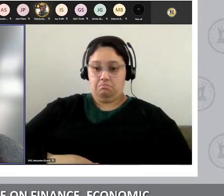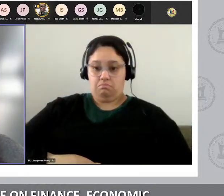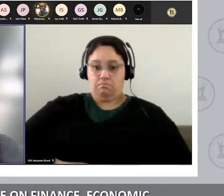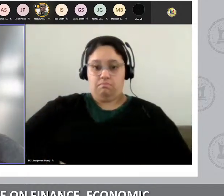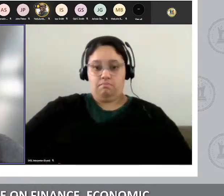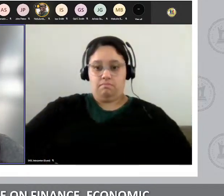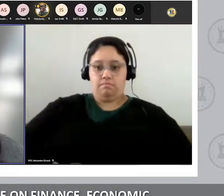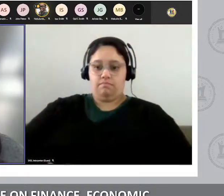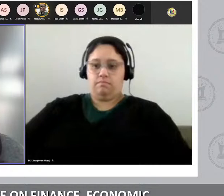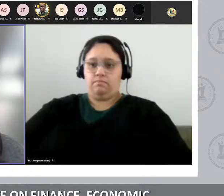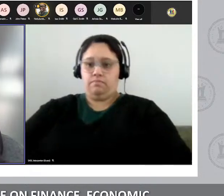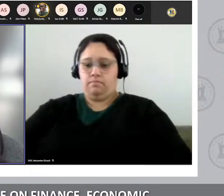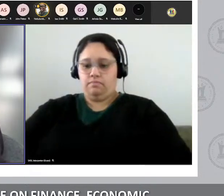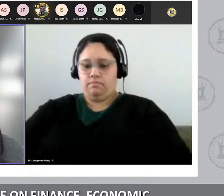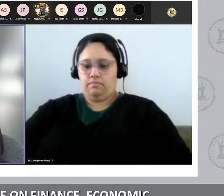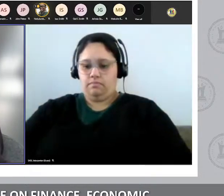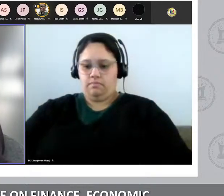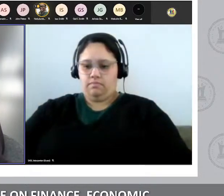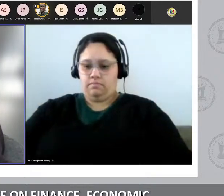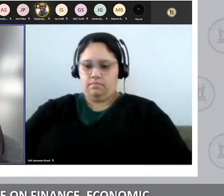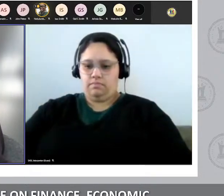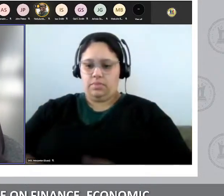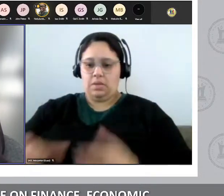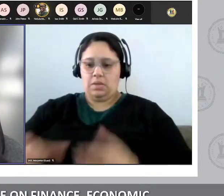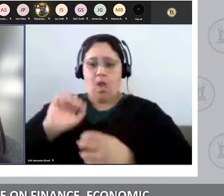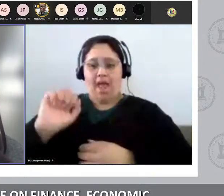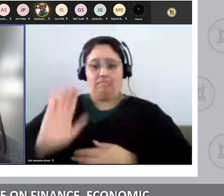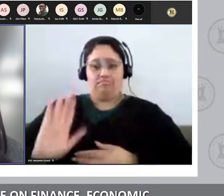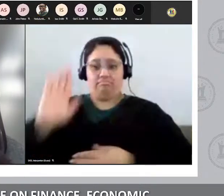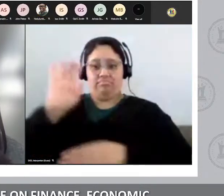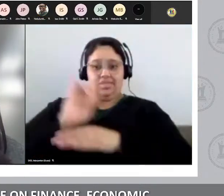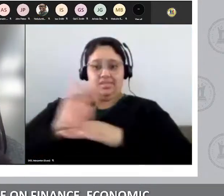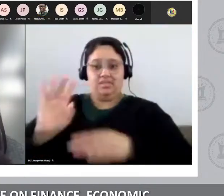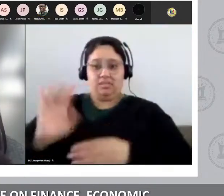Member Nkondlo, I see your hand is still up. I don't know if you had an additional question.